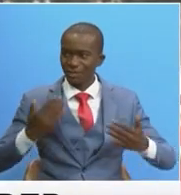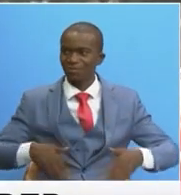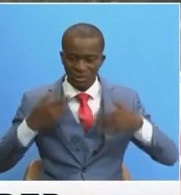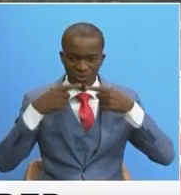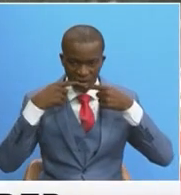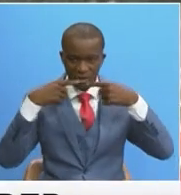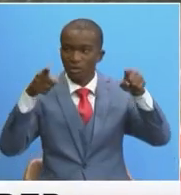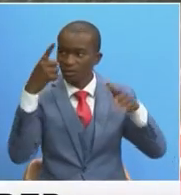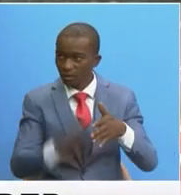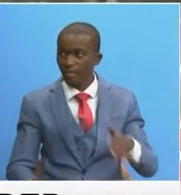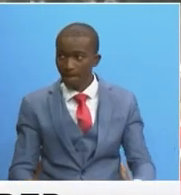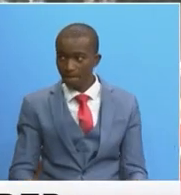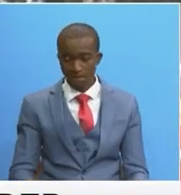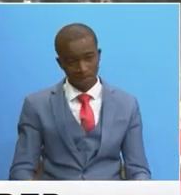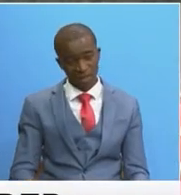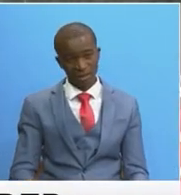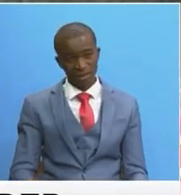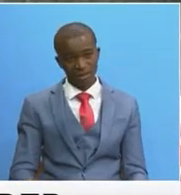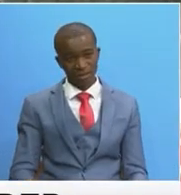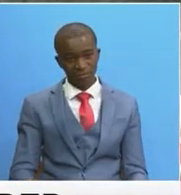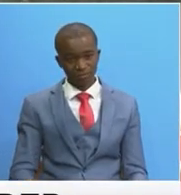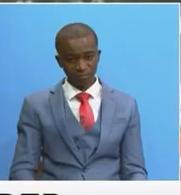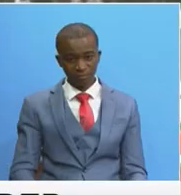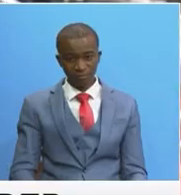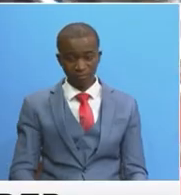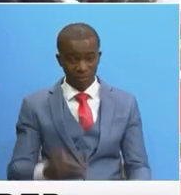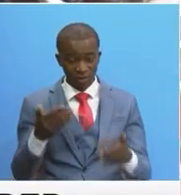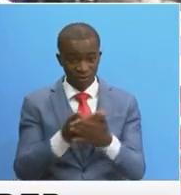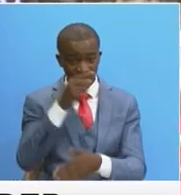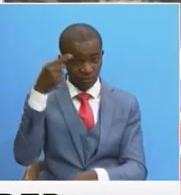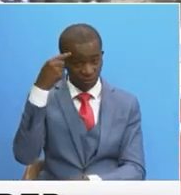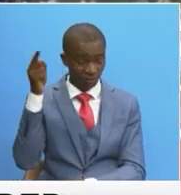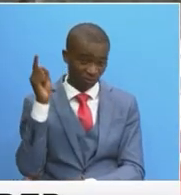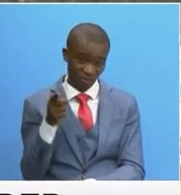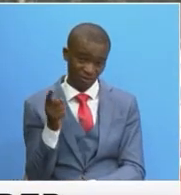announce that in the 3 years that the new Dawn government has been